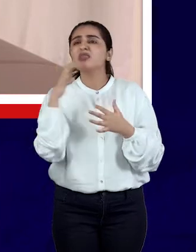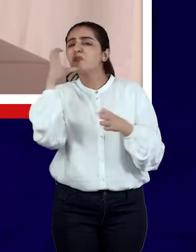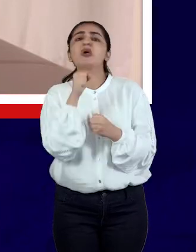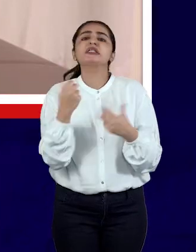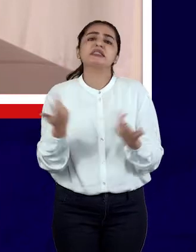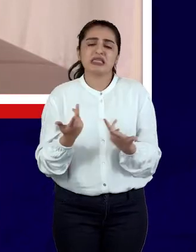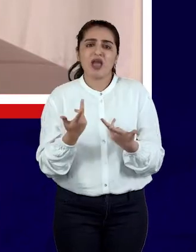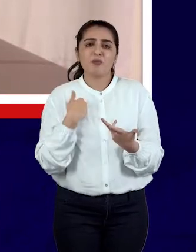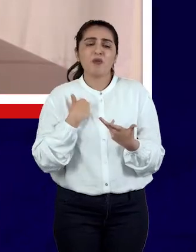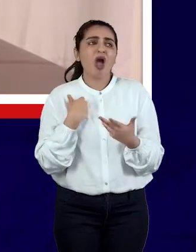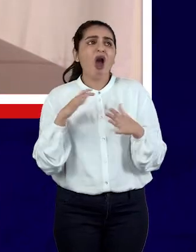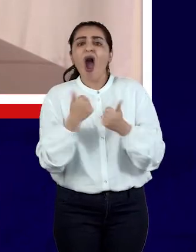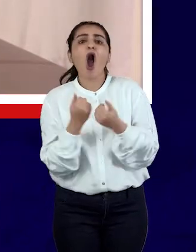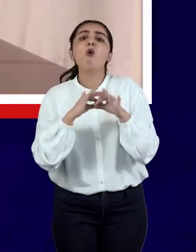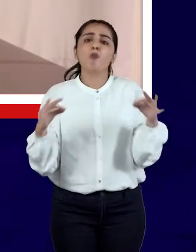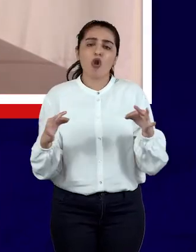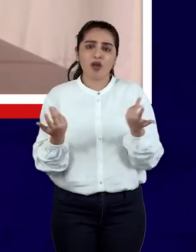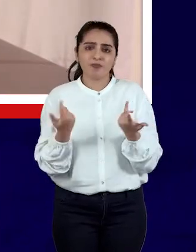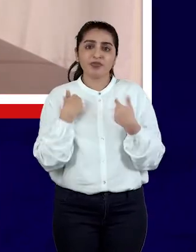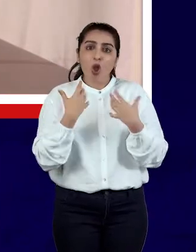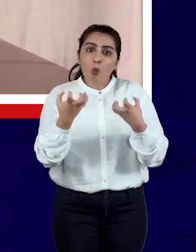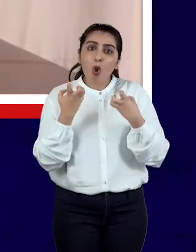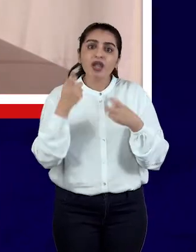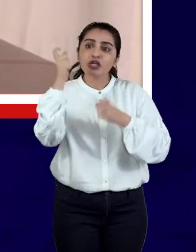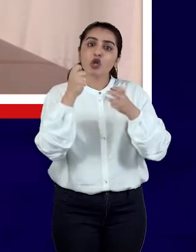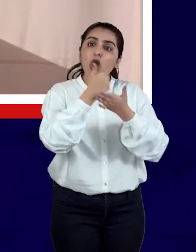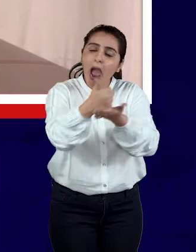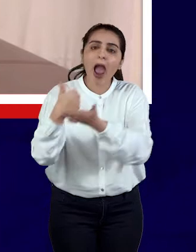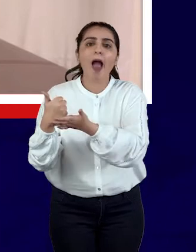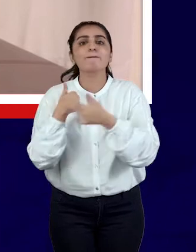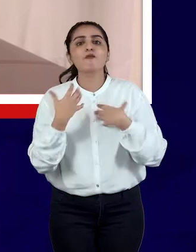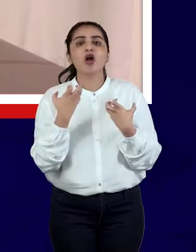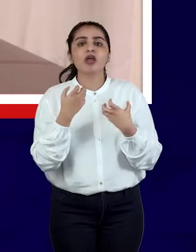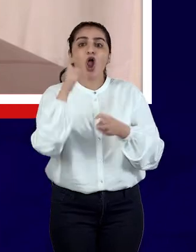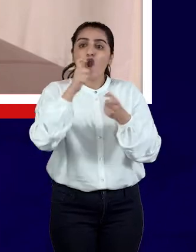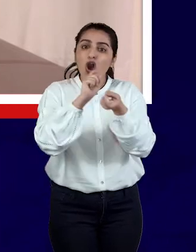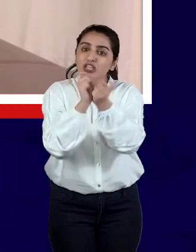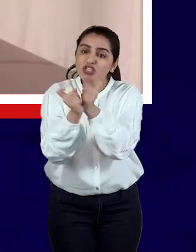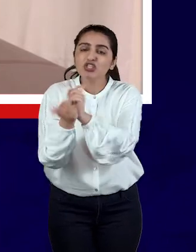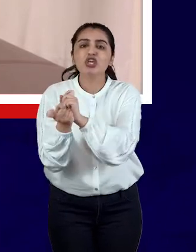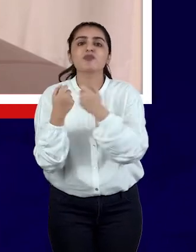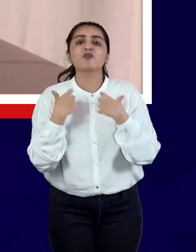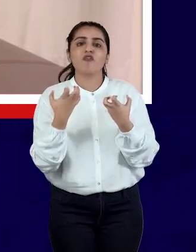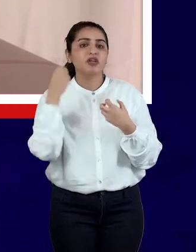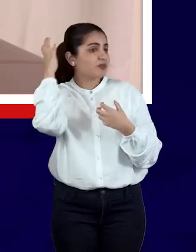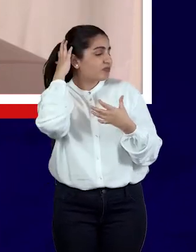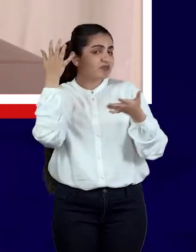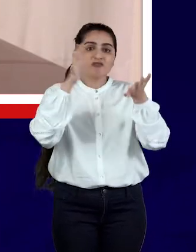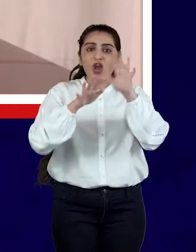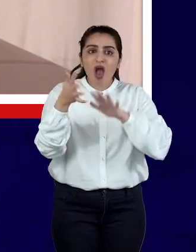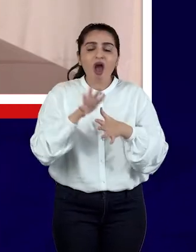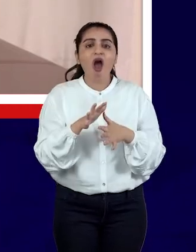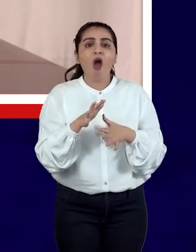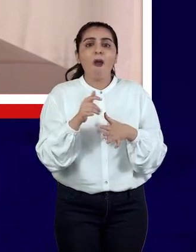it. You see, I always wanted to do something to help people, to change people. As a hairdresser,